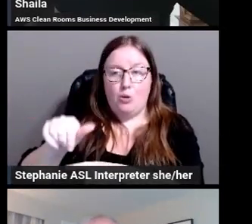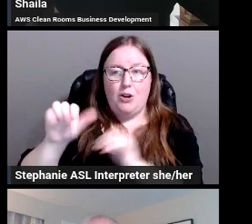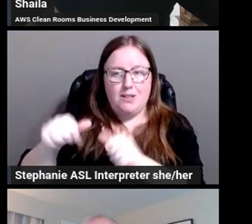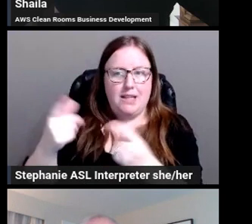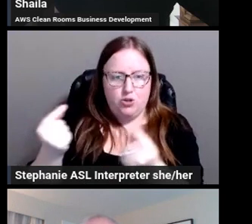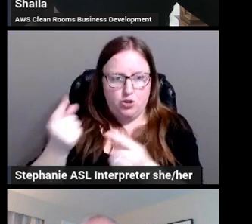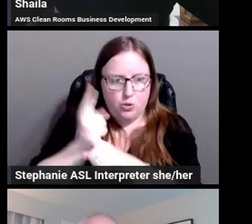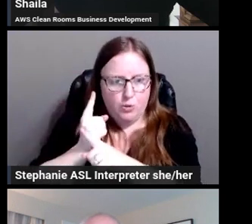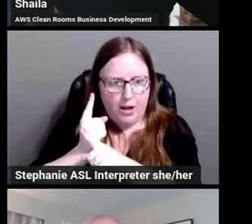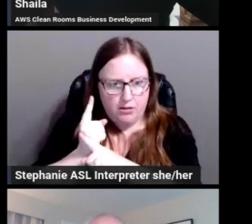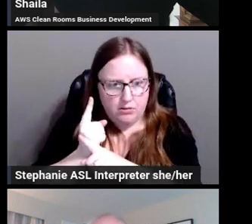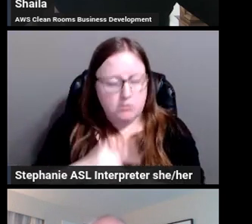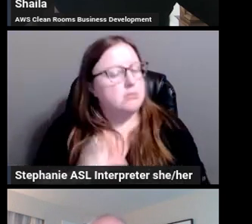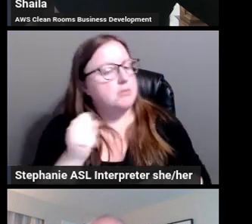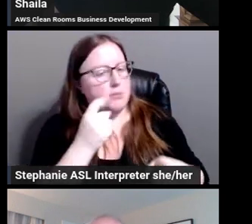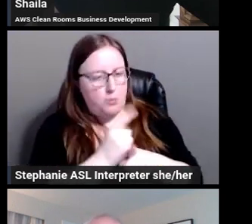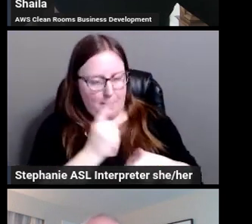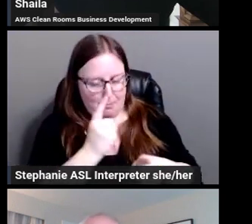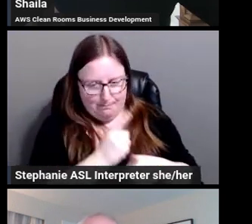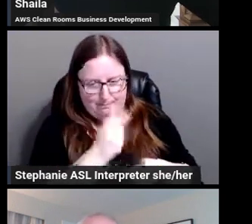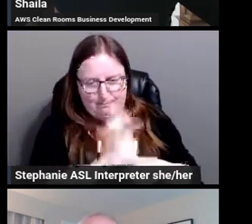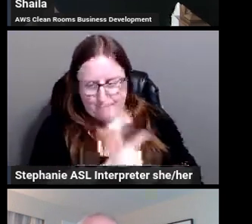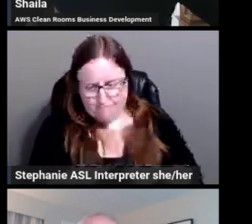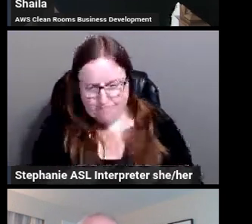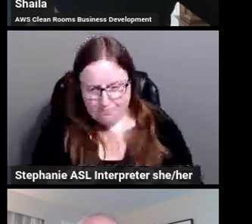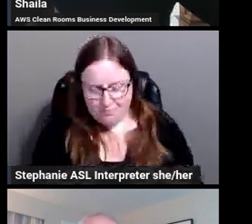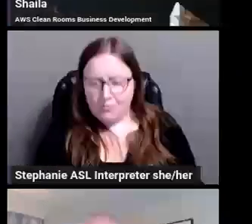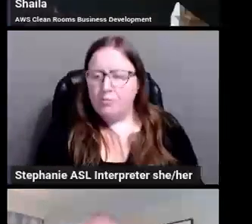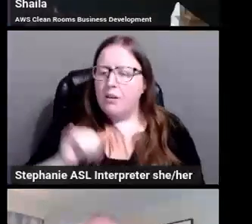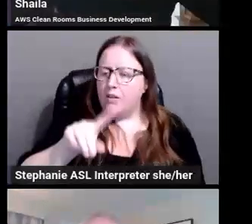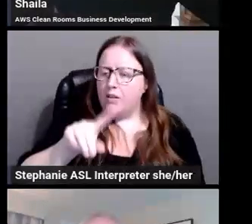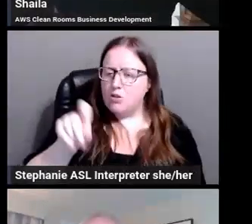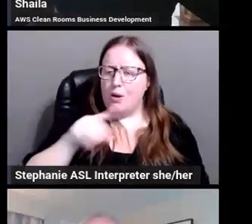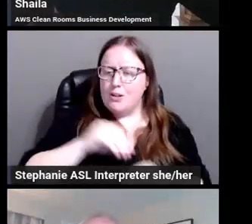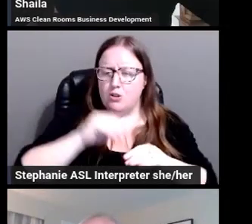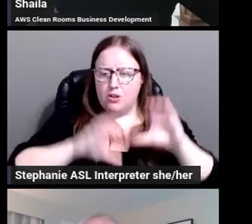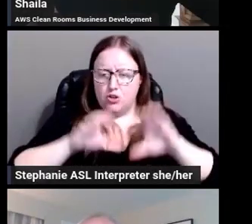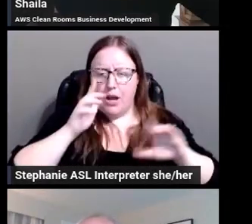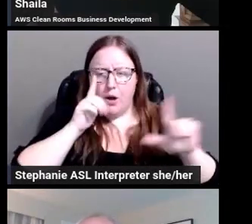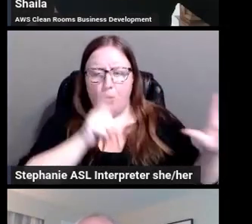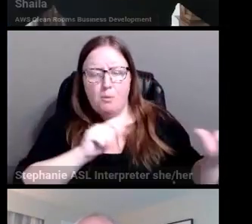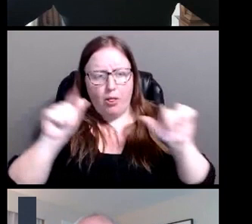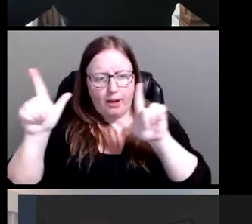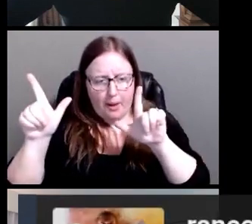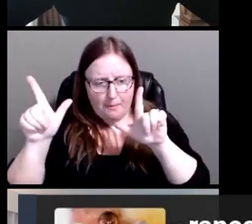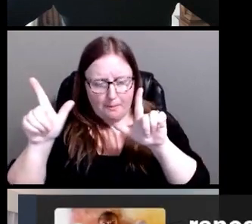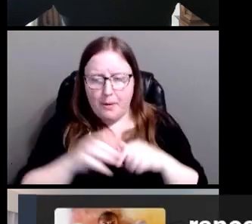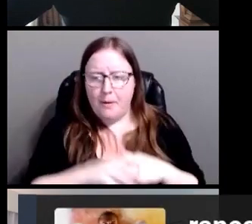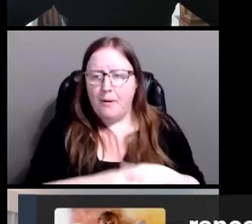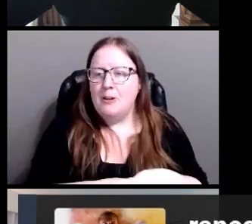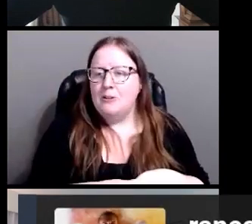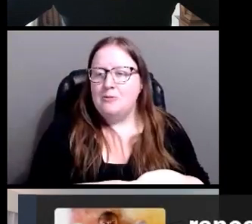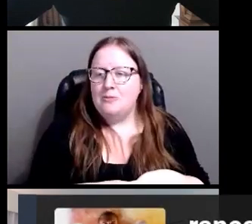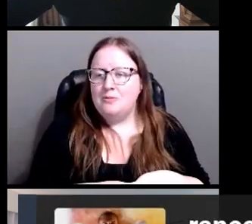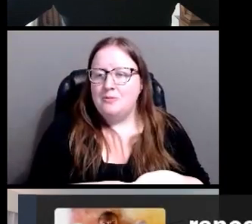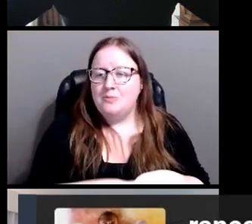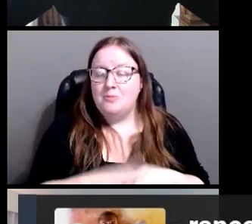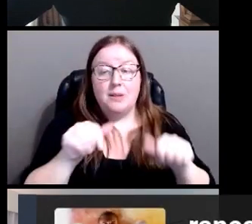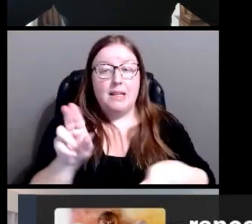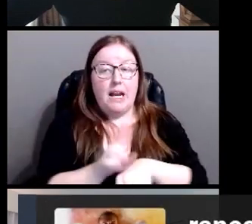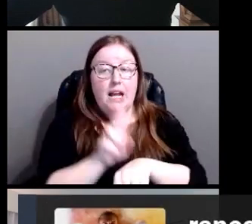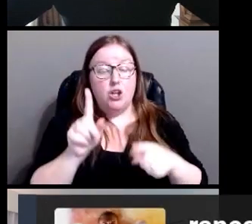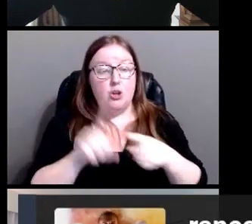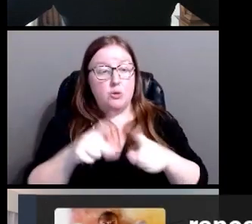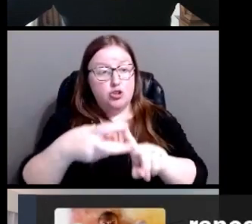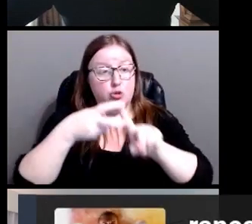effectively. Precisely. Okay. And there's actually a question in the chat. Let me pull it up real quick. They're asking, can I use this to